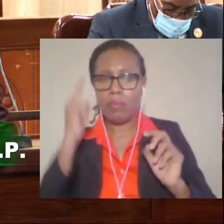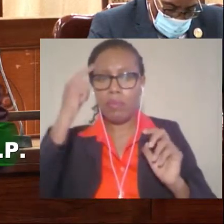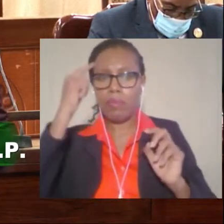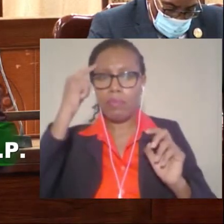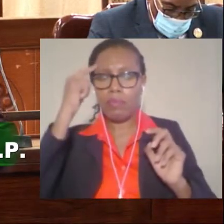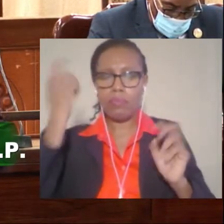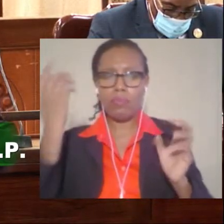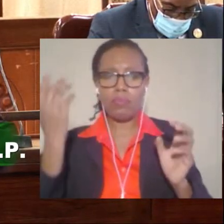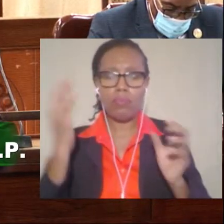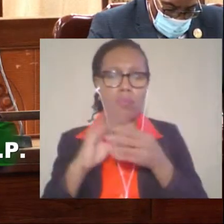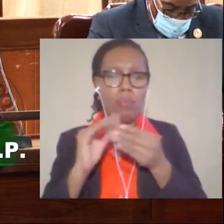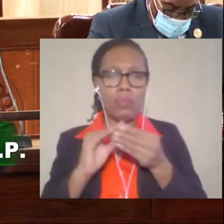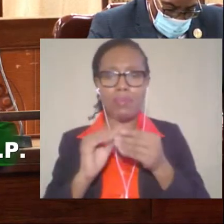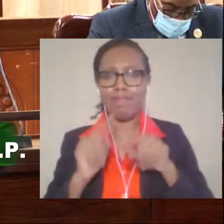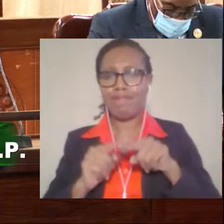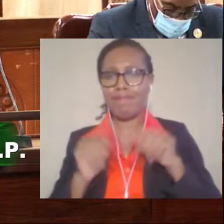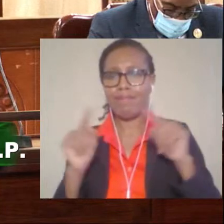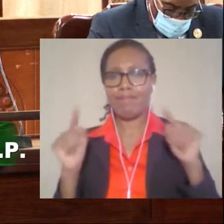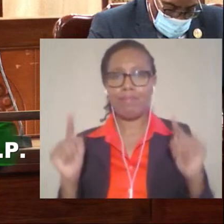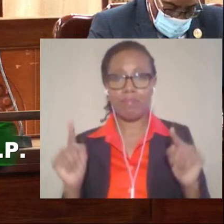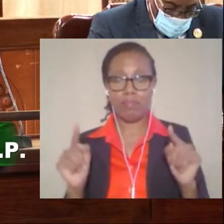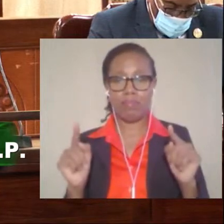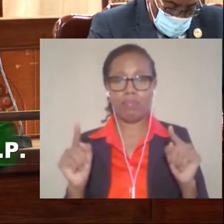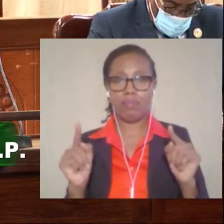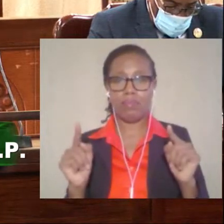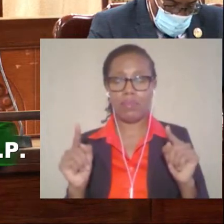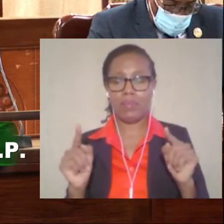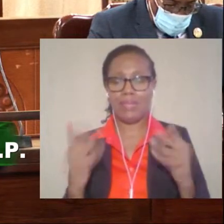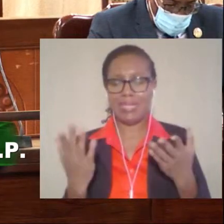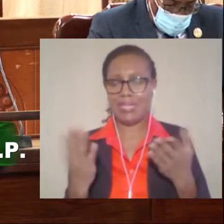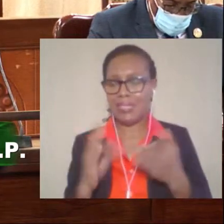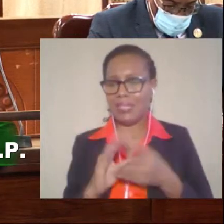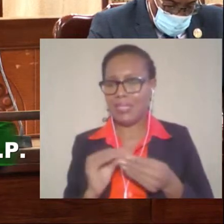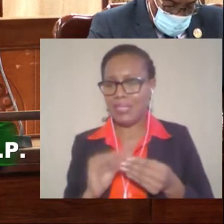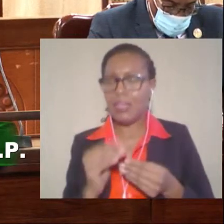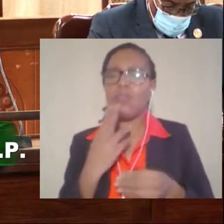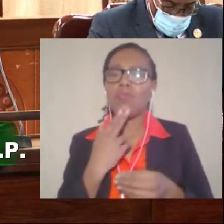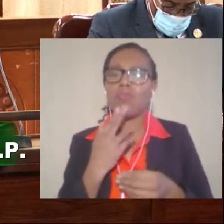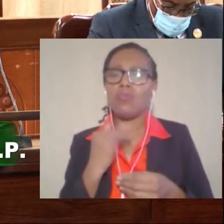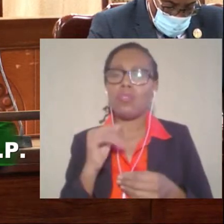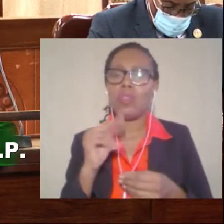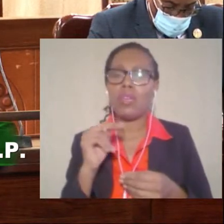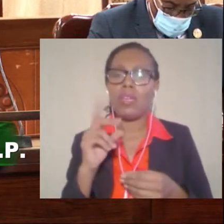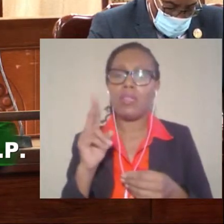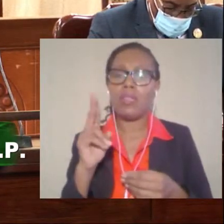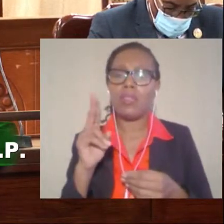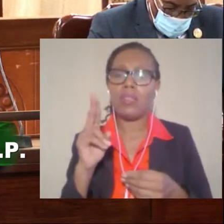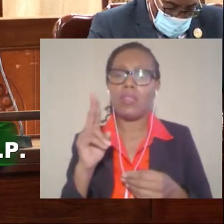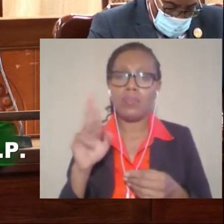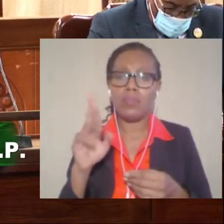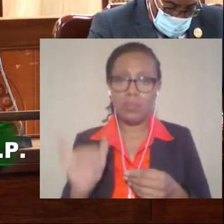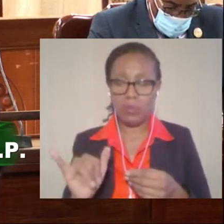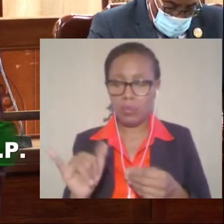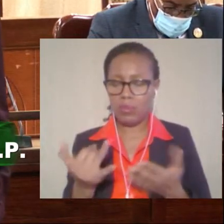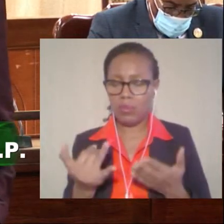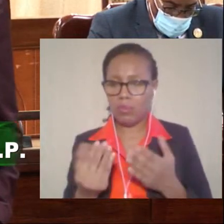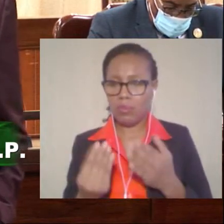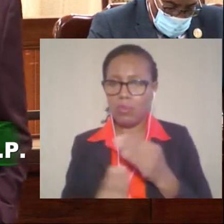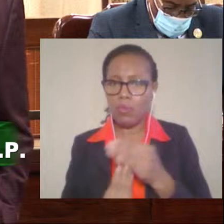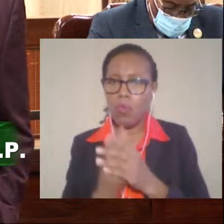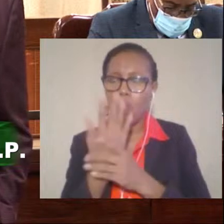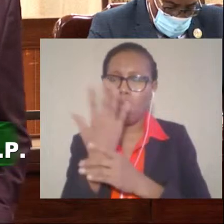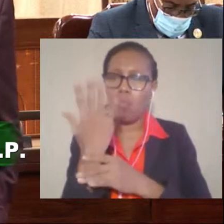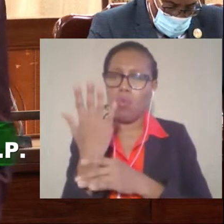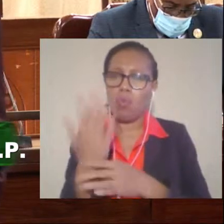with the growth, cultivation of sugar. But the government in the throne